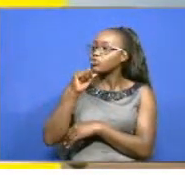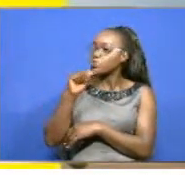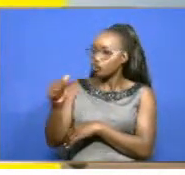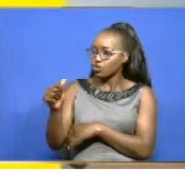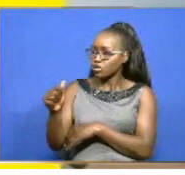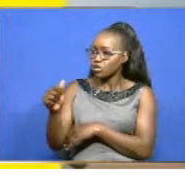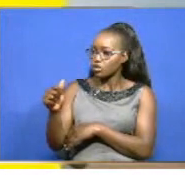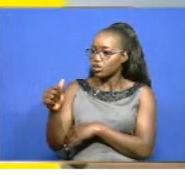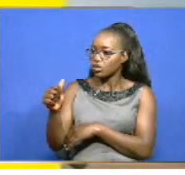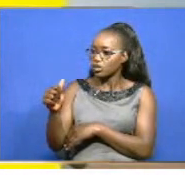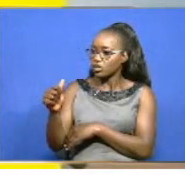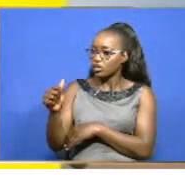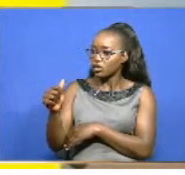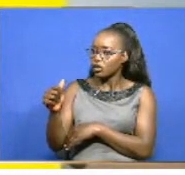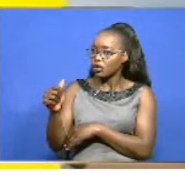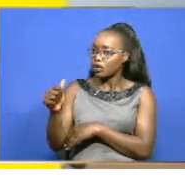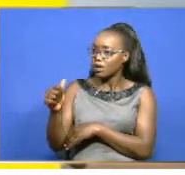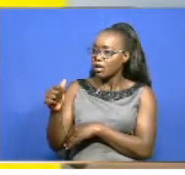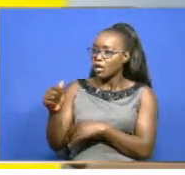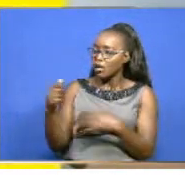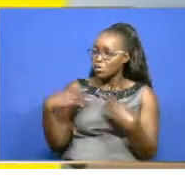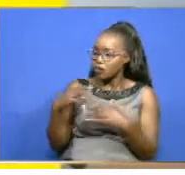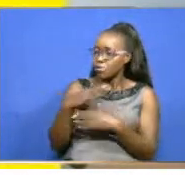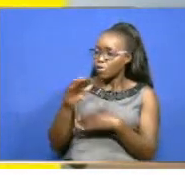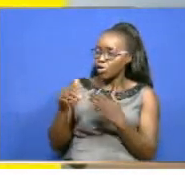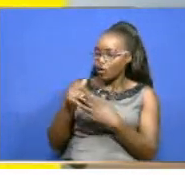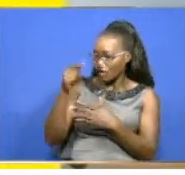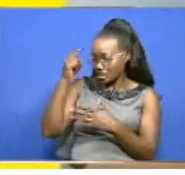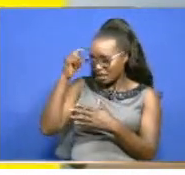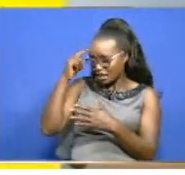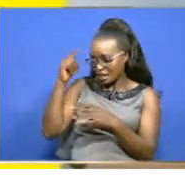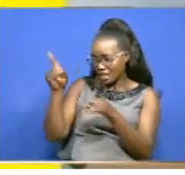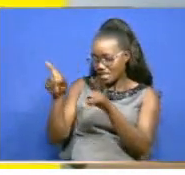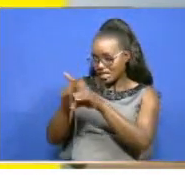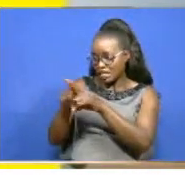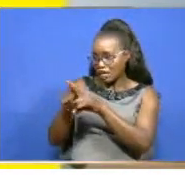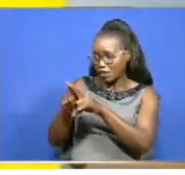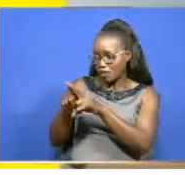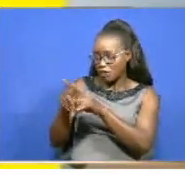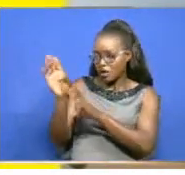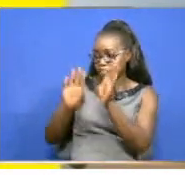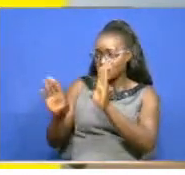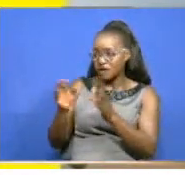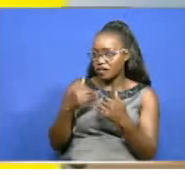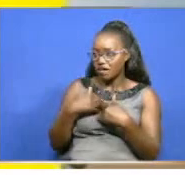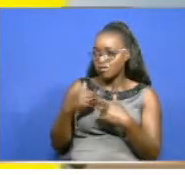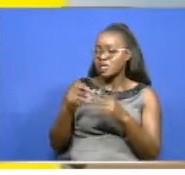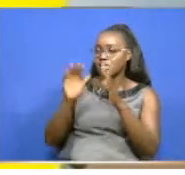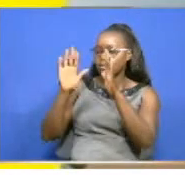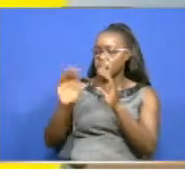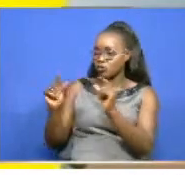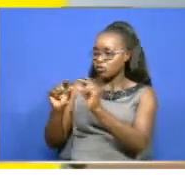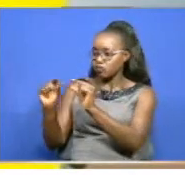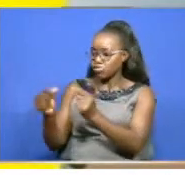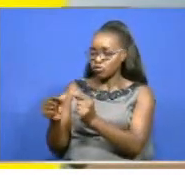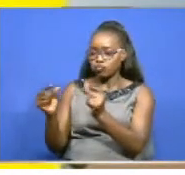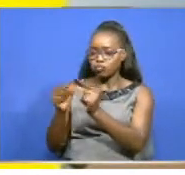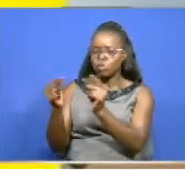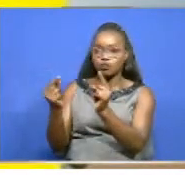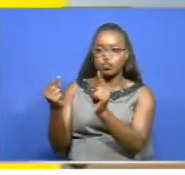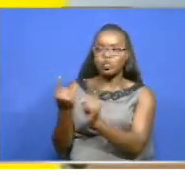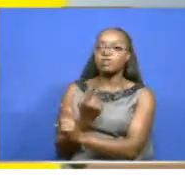know, paint everybody in that region with the same brush. All right. It is important that it is categorized and put it